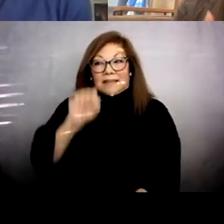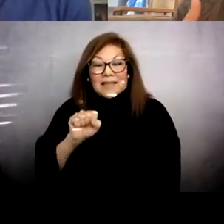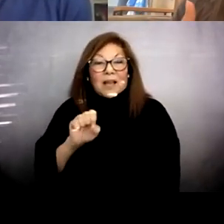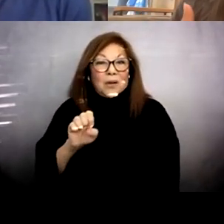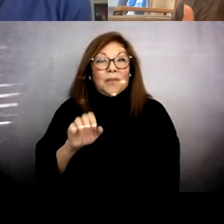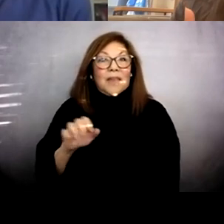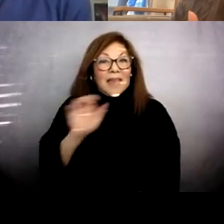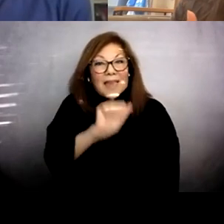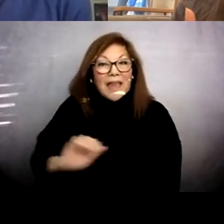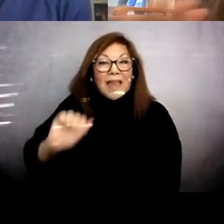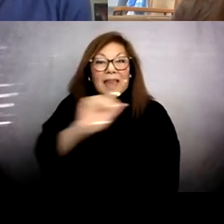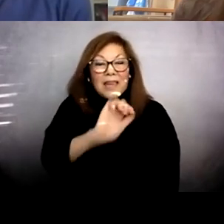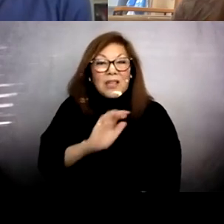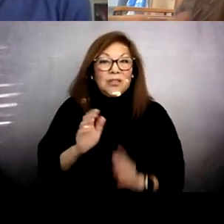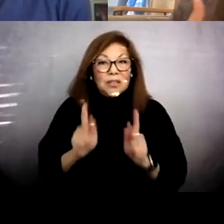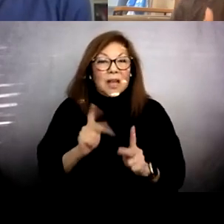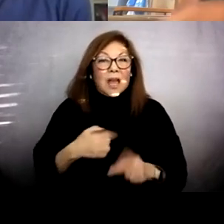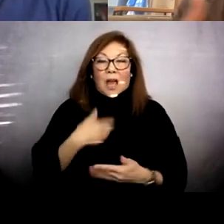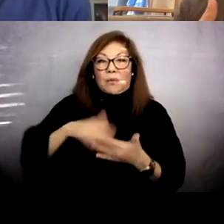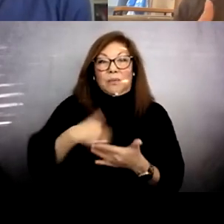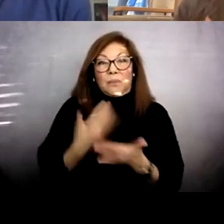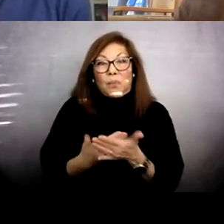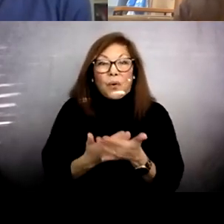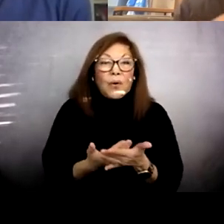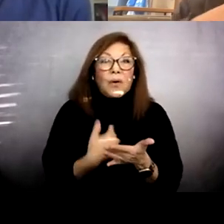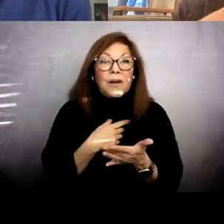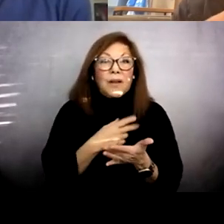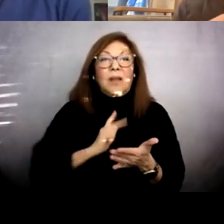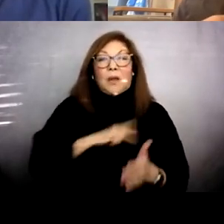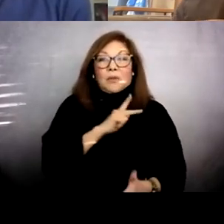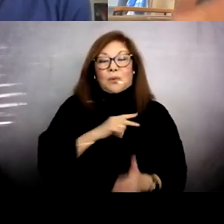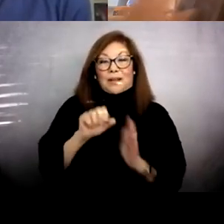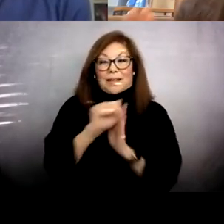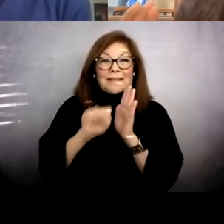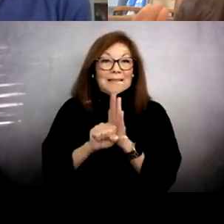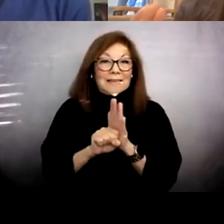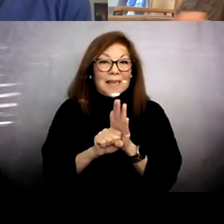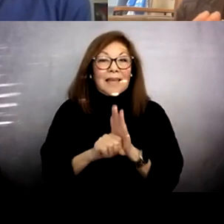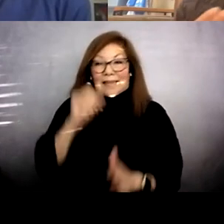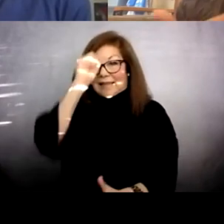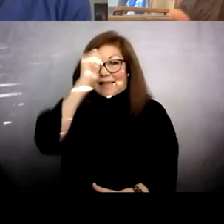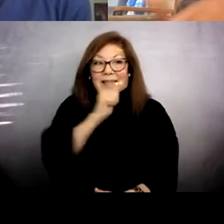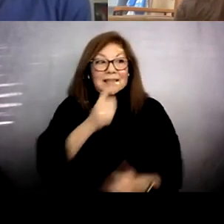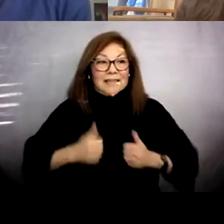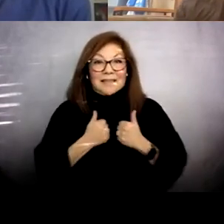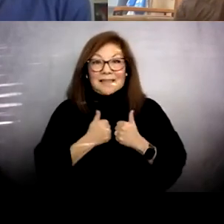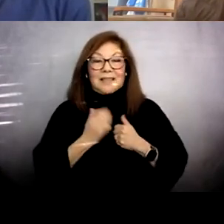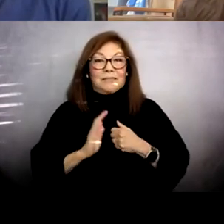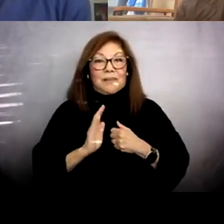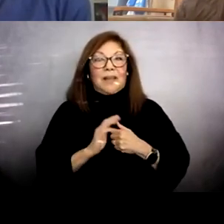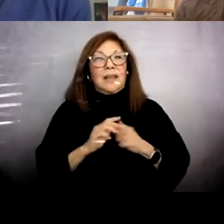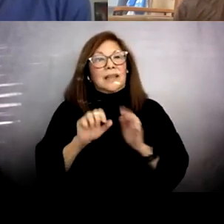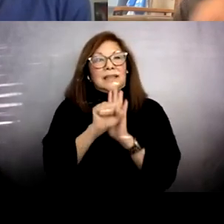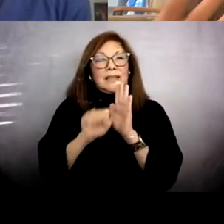also identify as, I was born in a, by the way, even personally, I was born in a state in India that didn't exist. Like, I was born in a state called